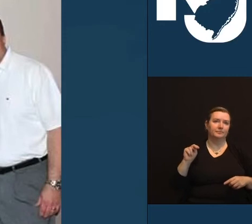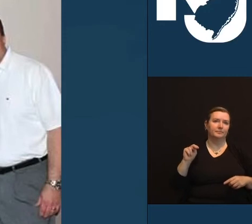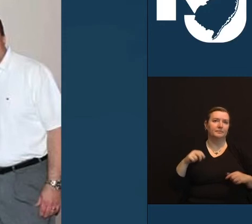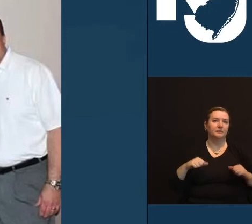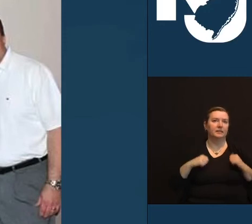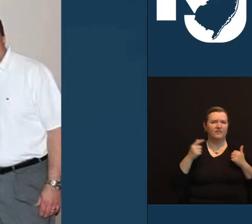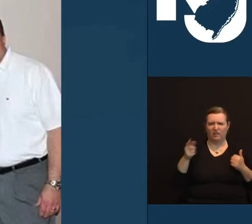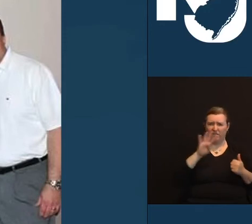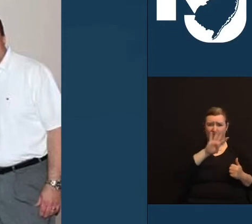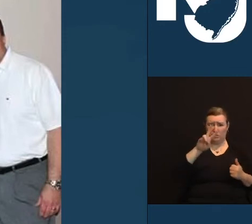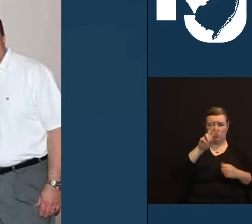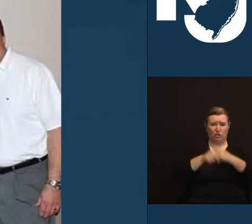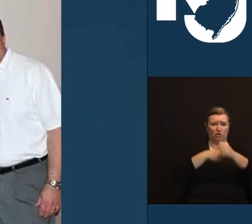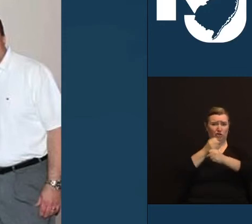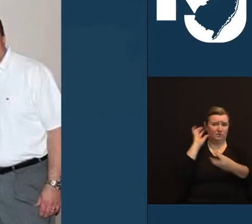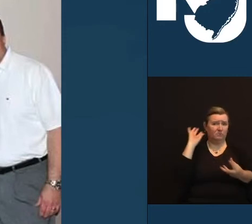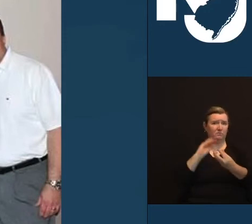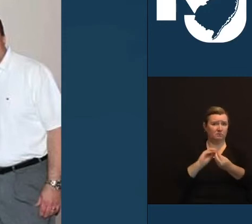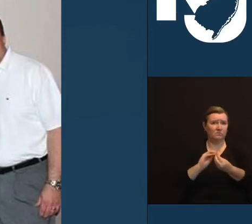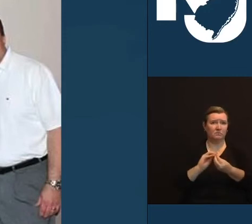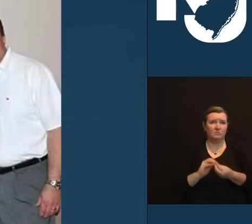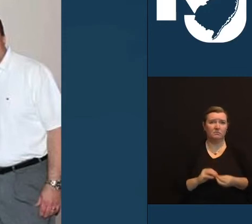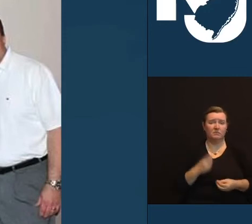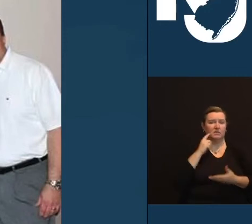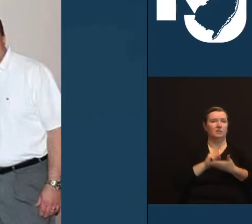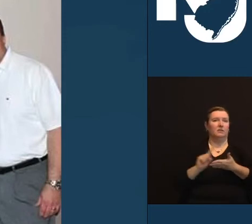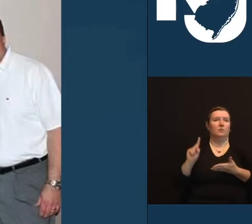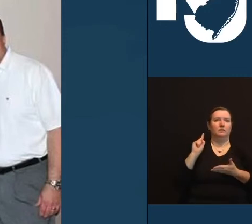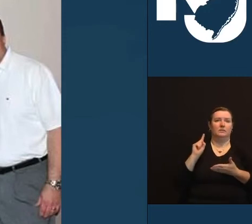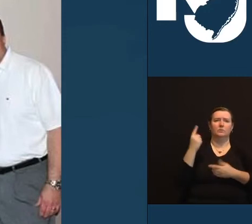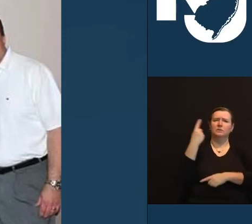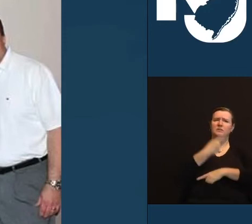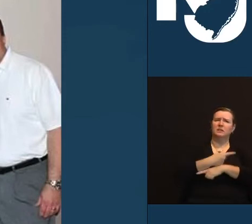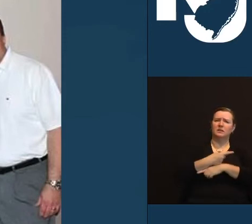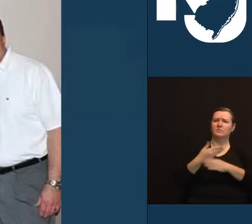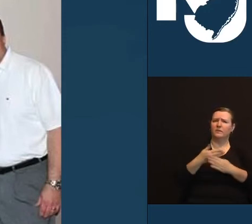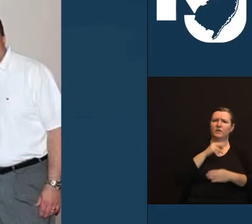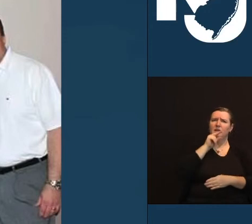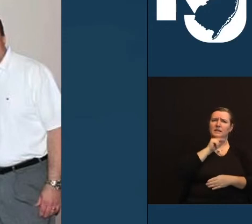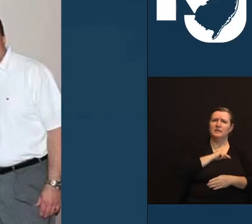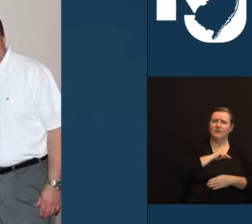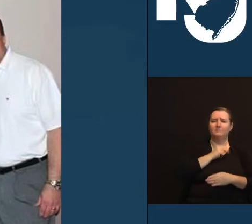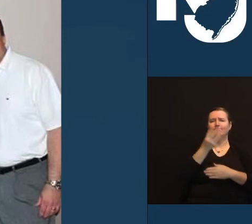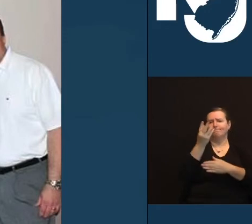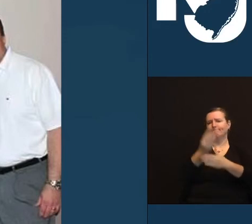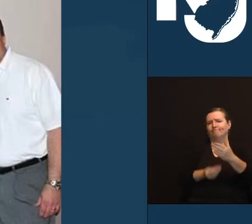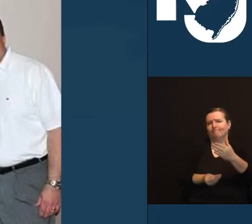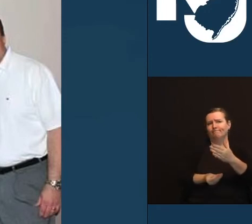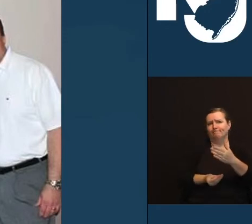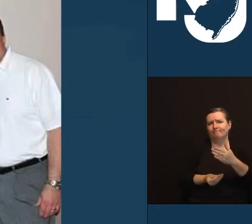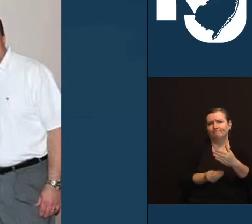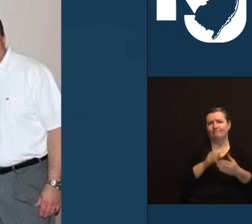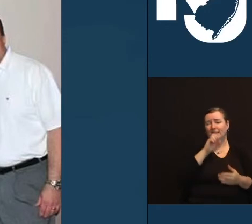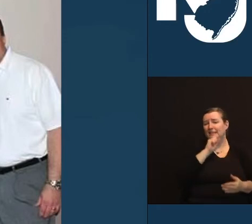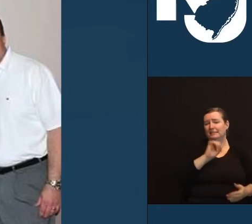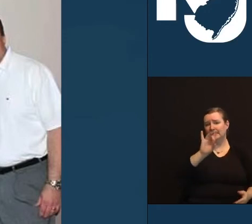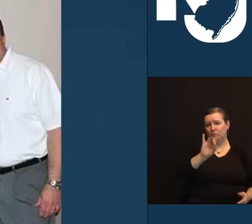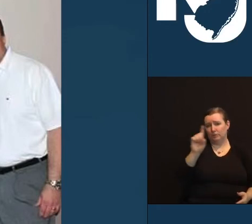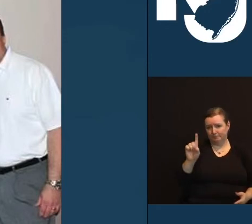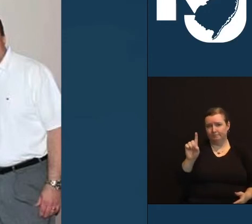81 1 week ago, the day before Thanksgiving, and her funeral was literally on Monday. Rosalie worked